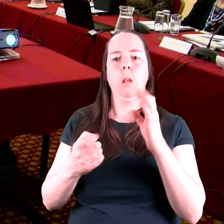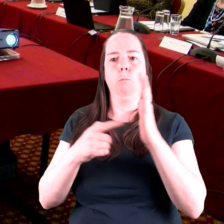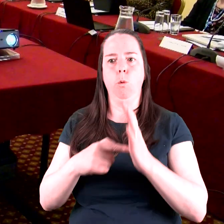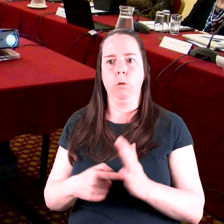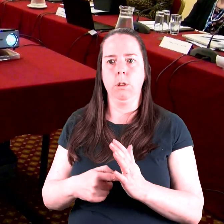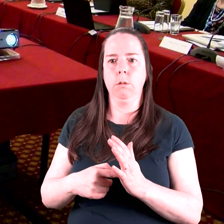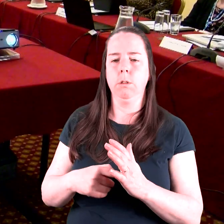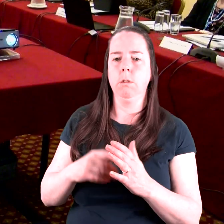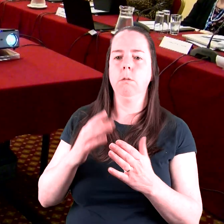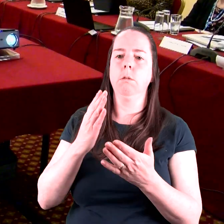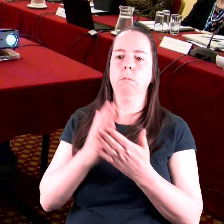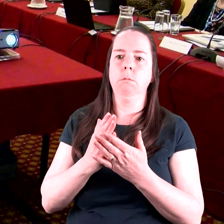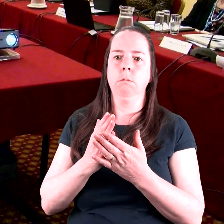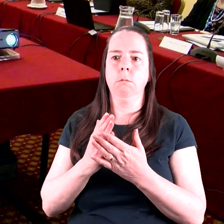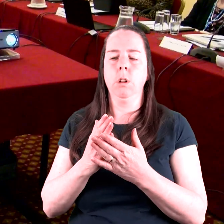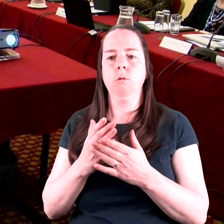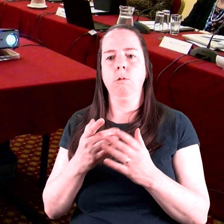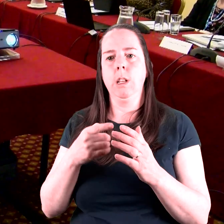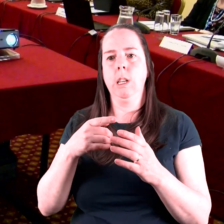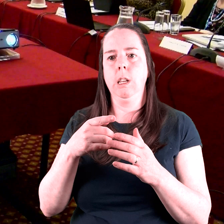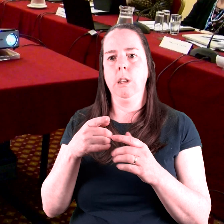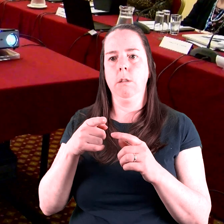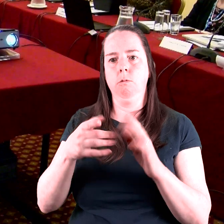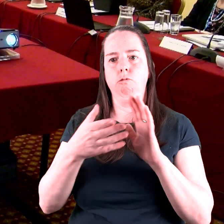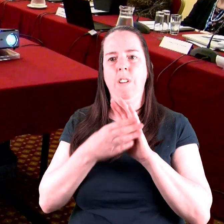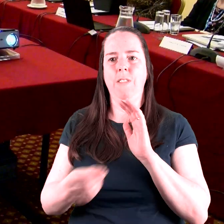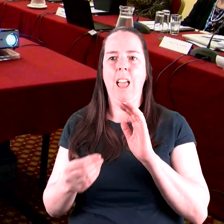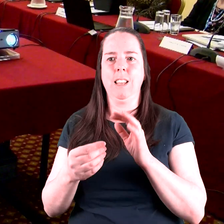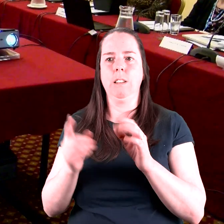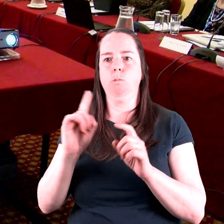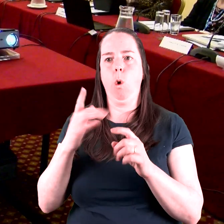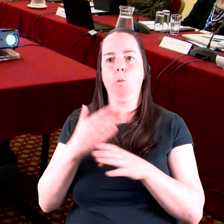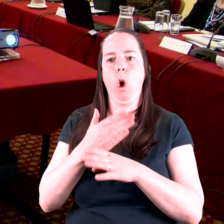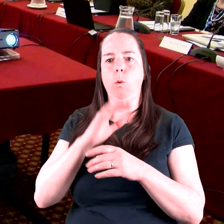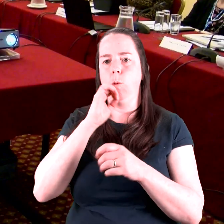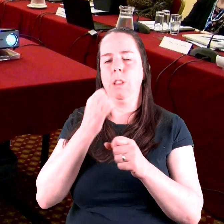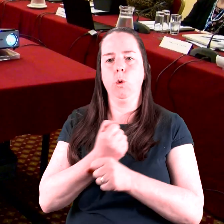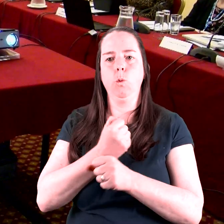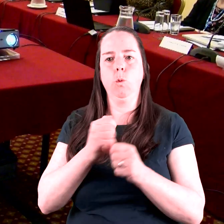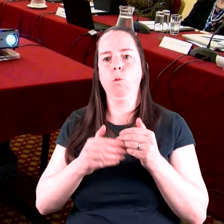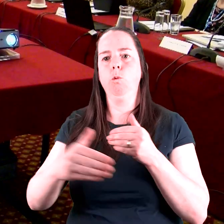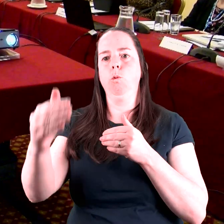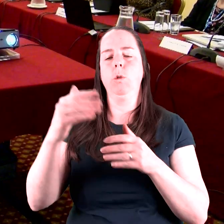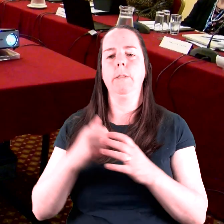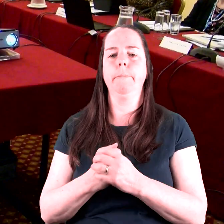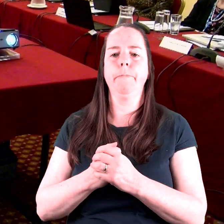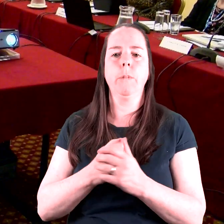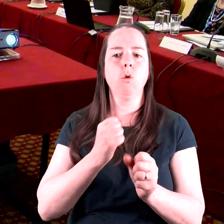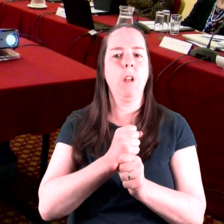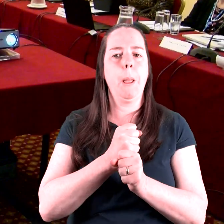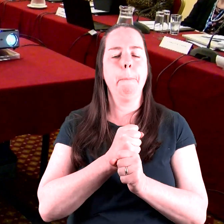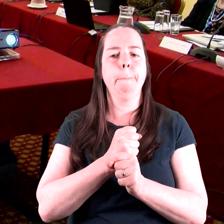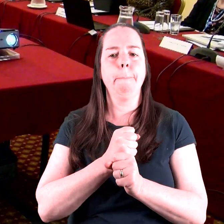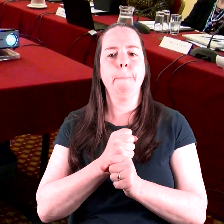it's presented actually reflects the essence of the work we'll be doing. Hey, Graham.